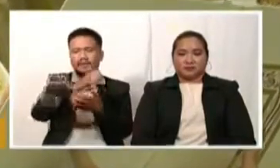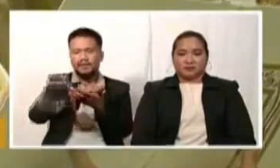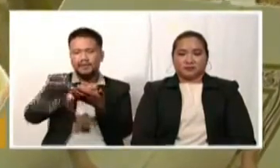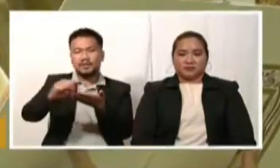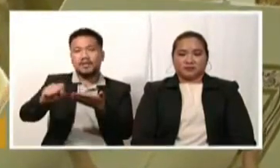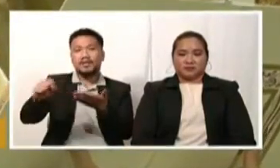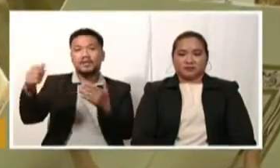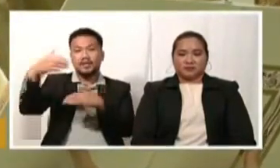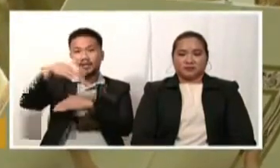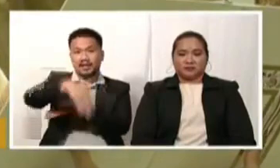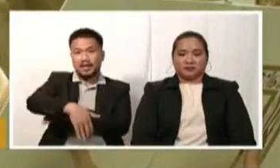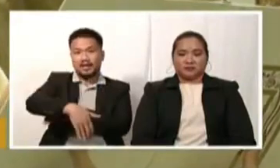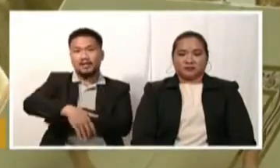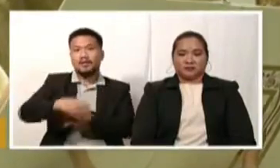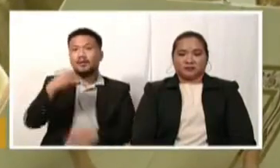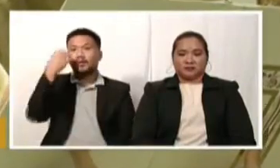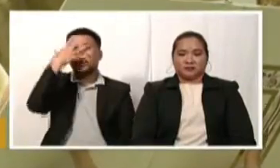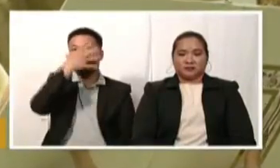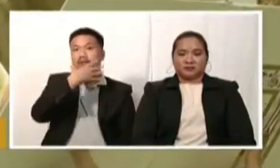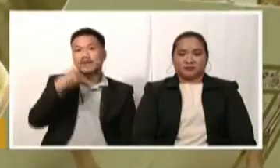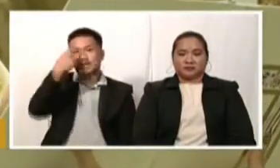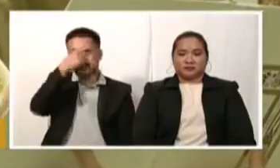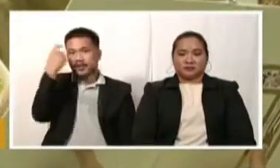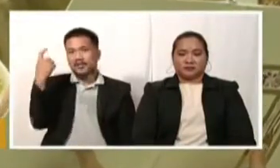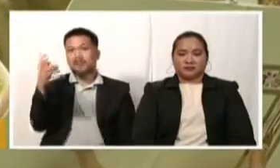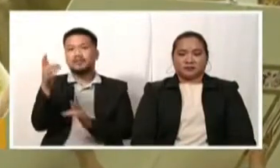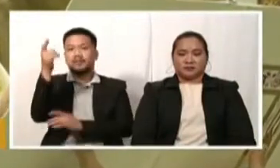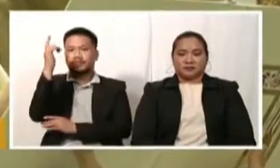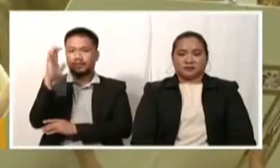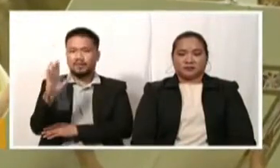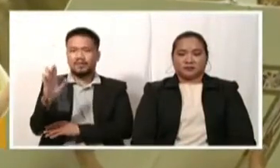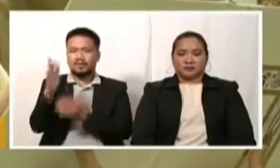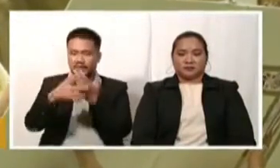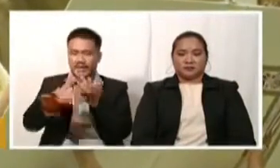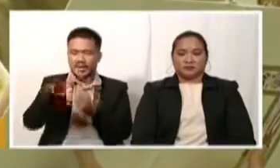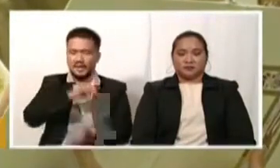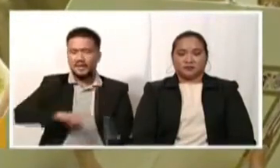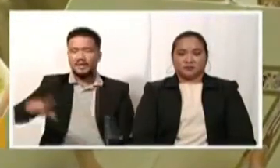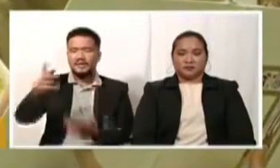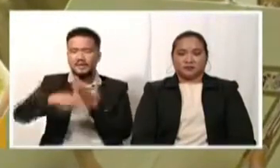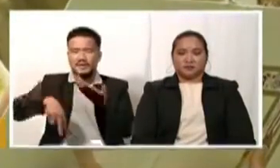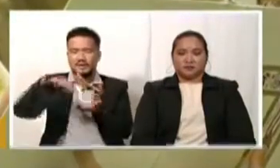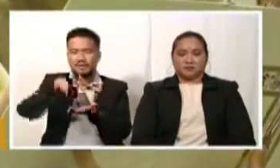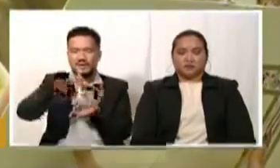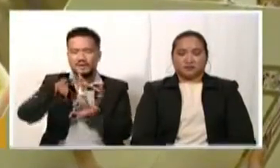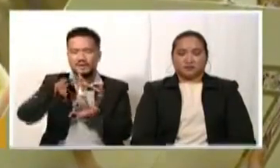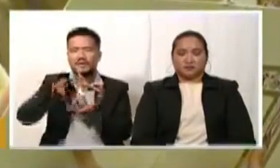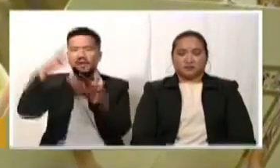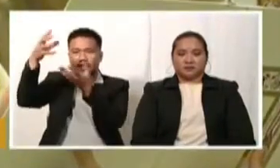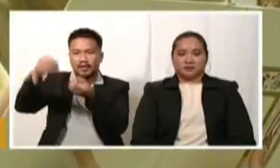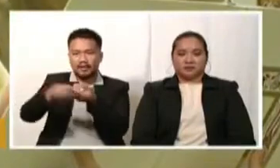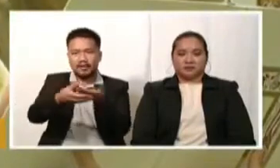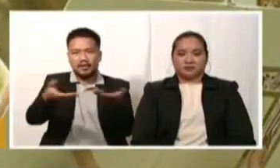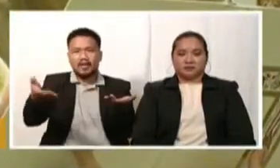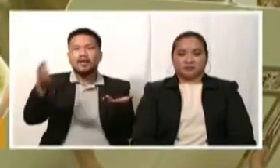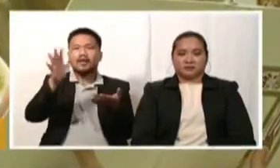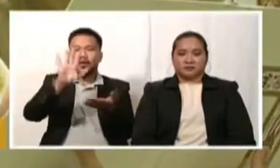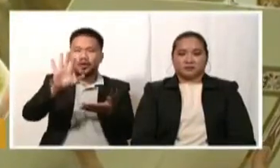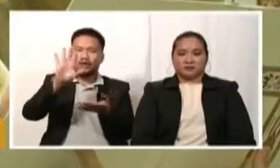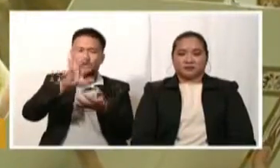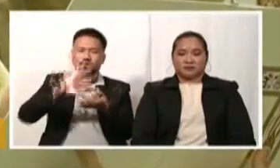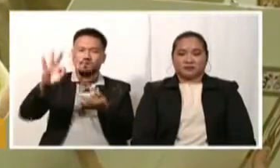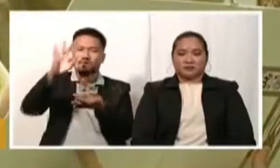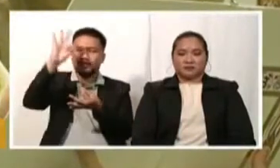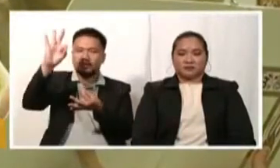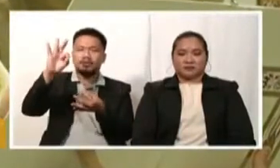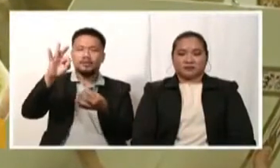with the glory of the Lord's resurrection, stir up in your church a spirit of adoption, so